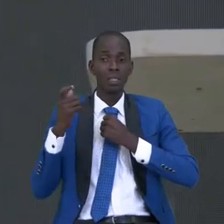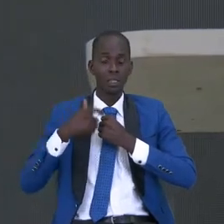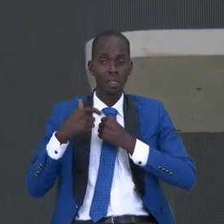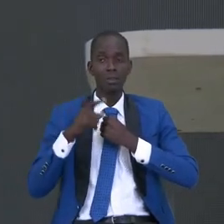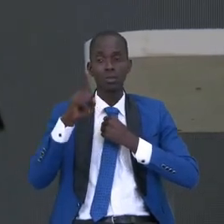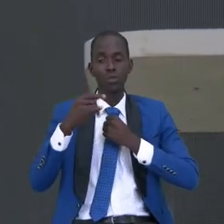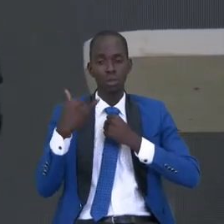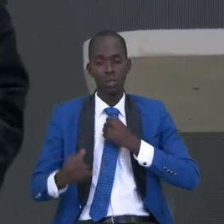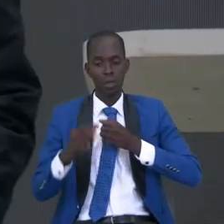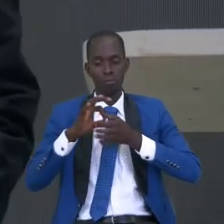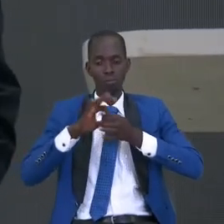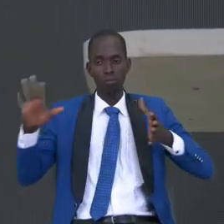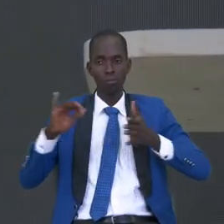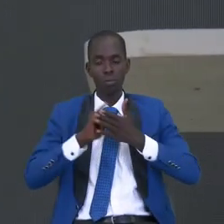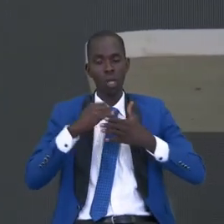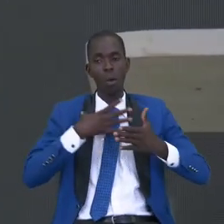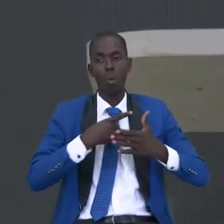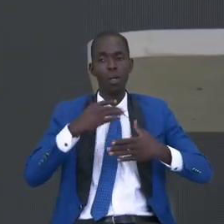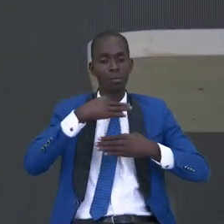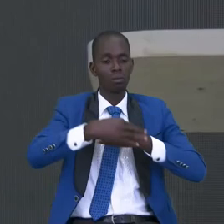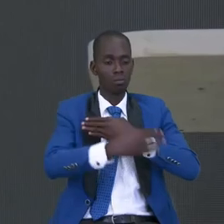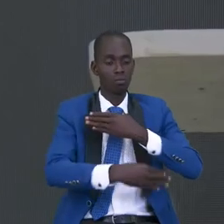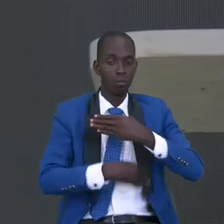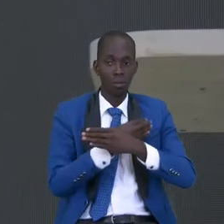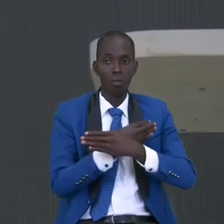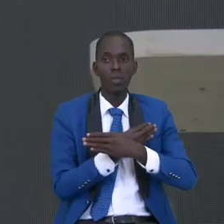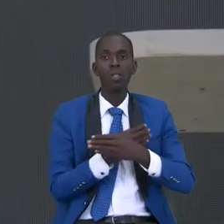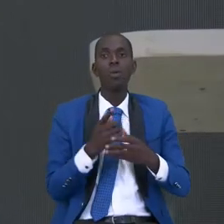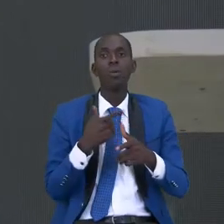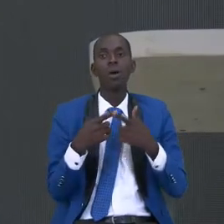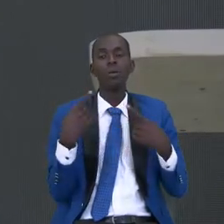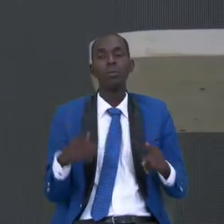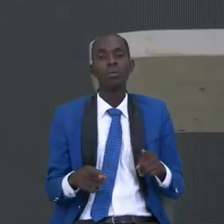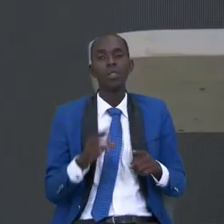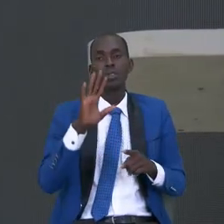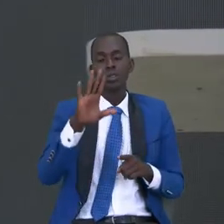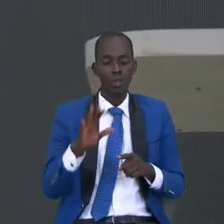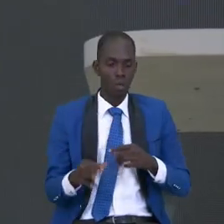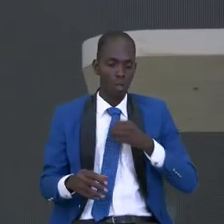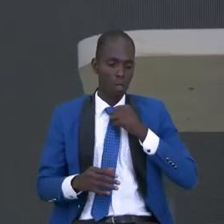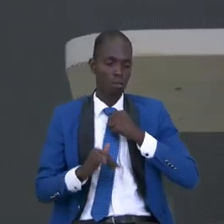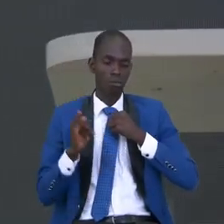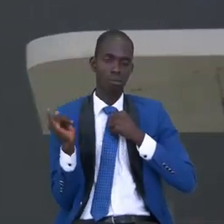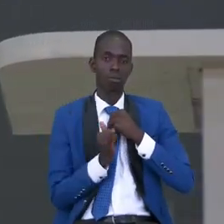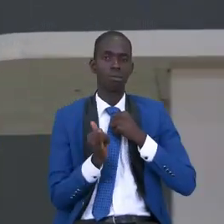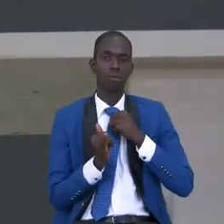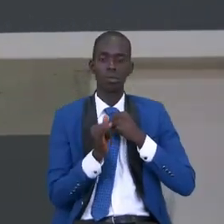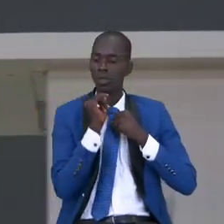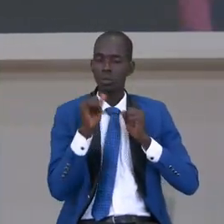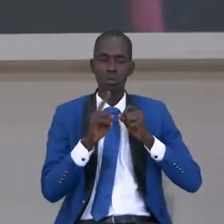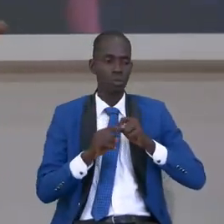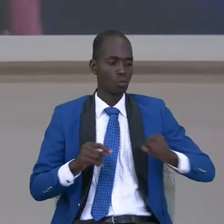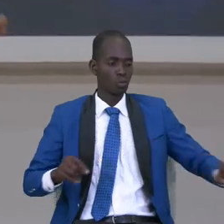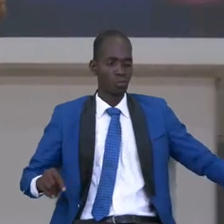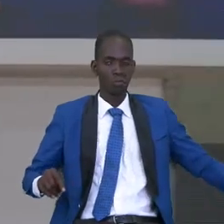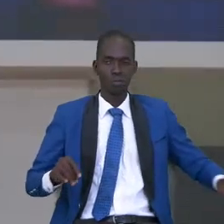stiff. Because what you don't use, you lose. So if that unbelief is there,